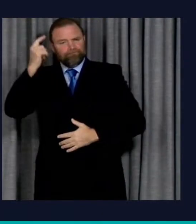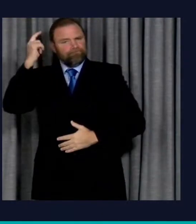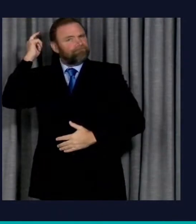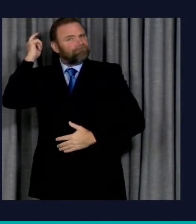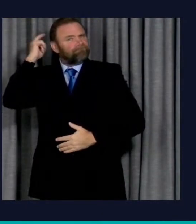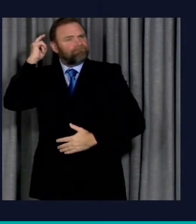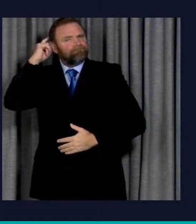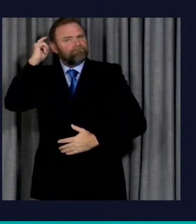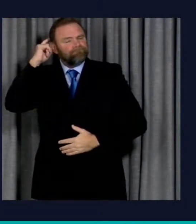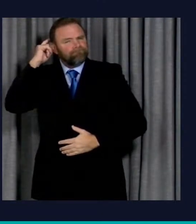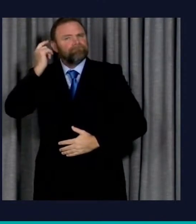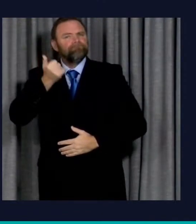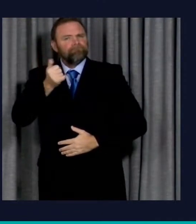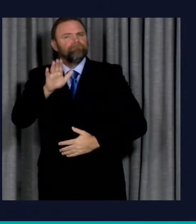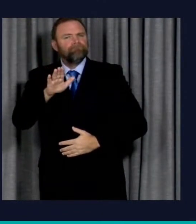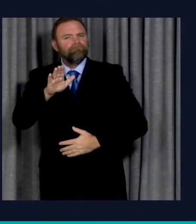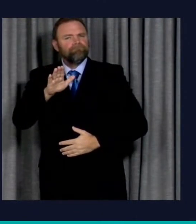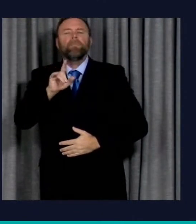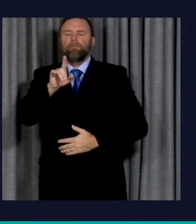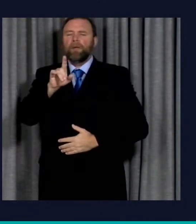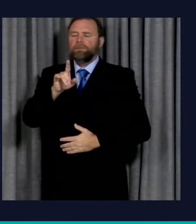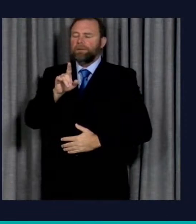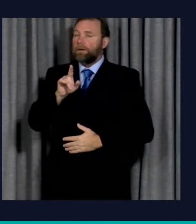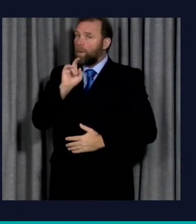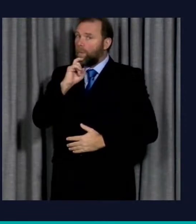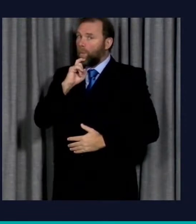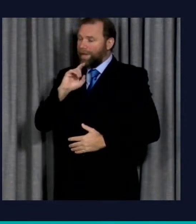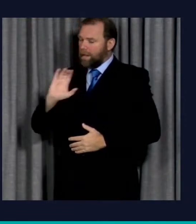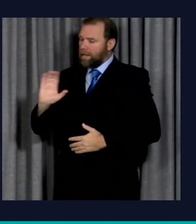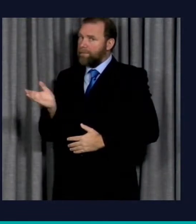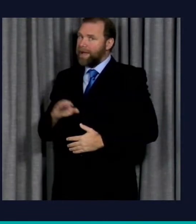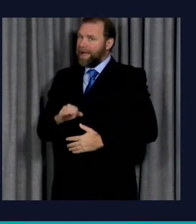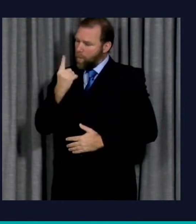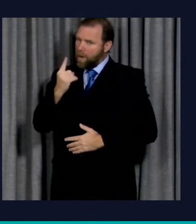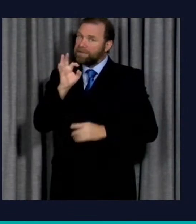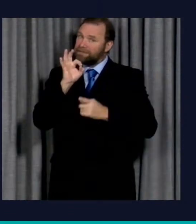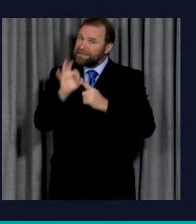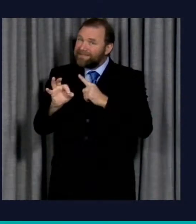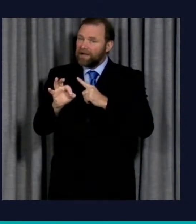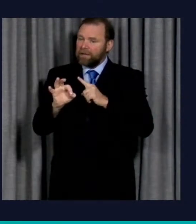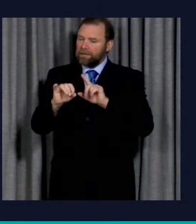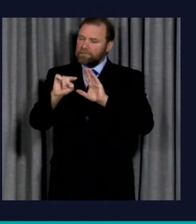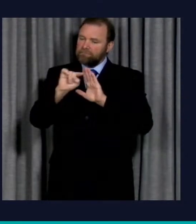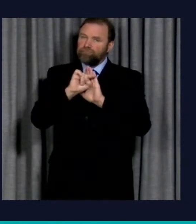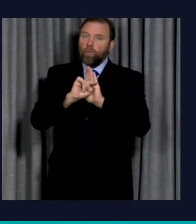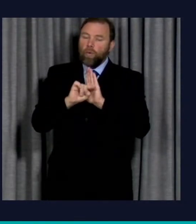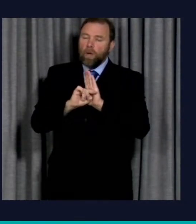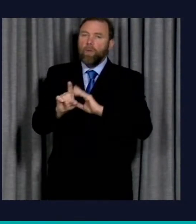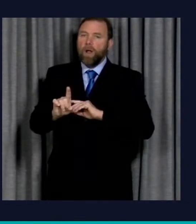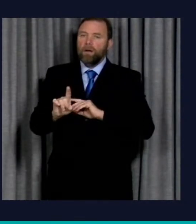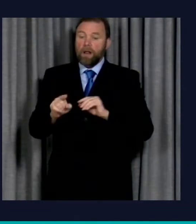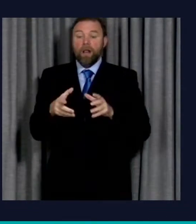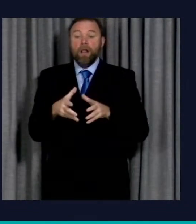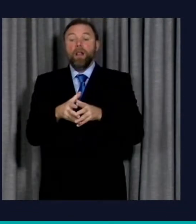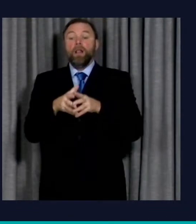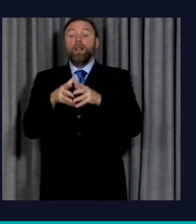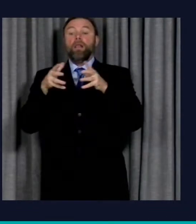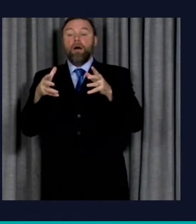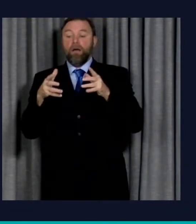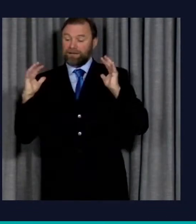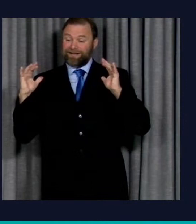will reinstate a specific offence in regulations for large gatherings in